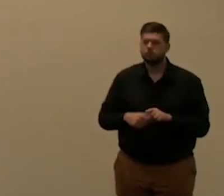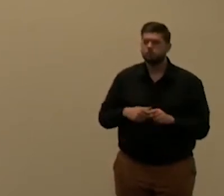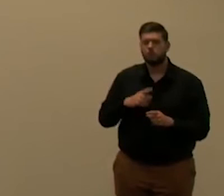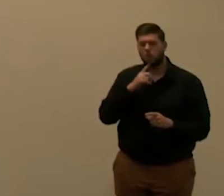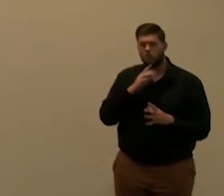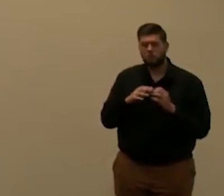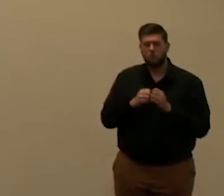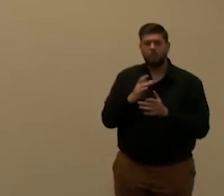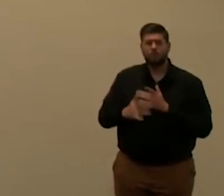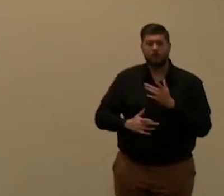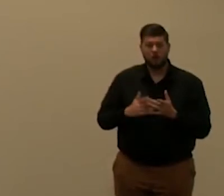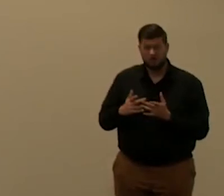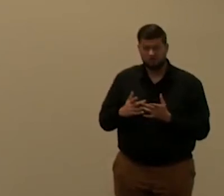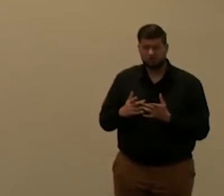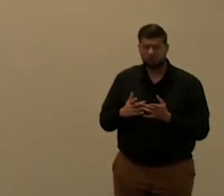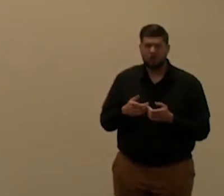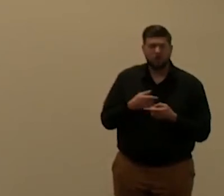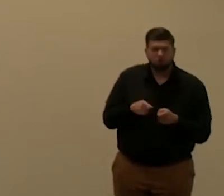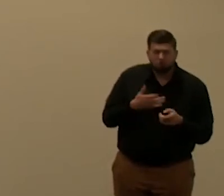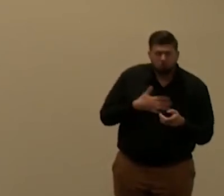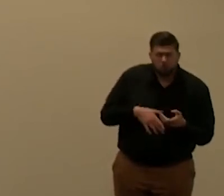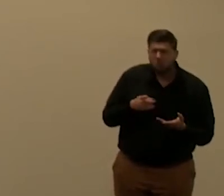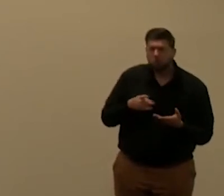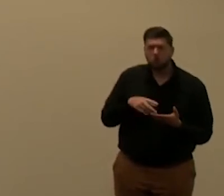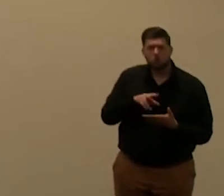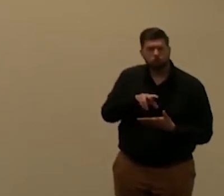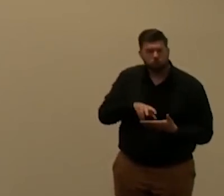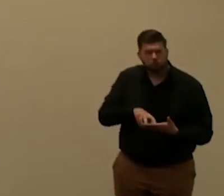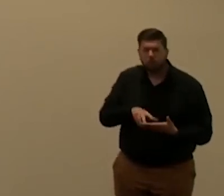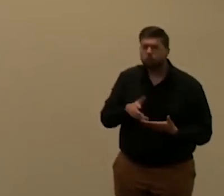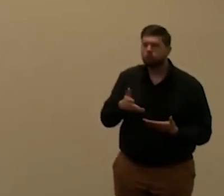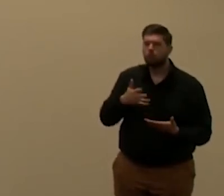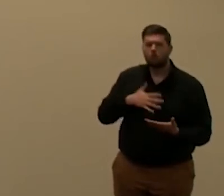of registration? Do you want to ask a number of things to the people?